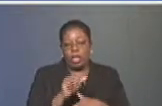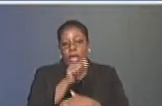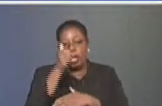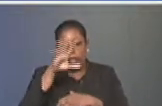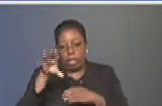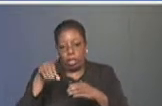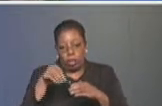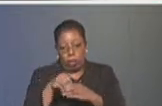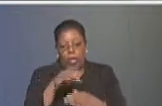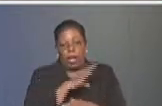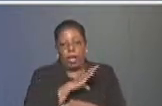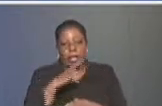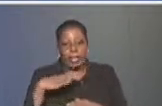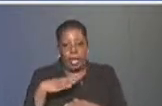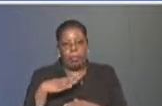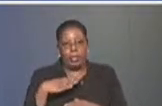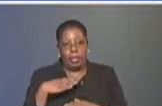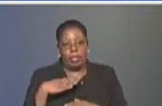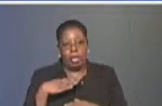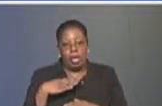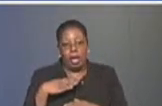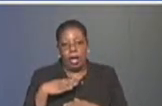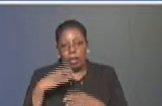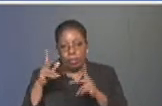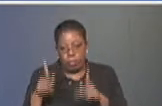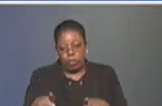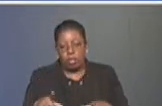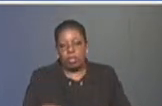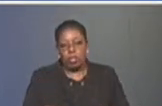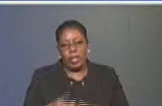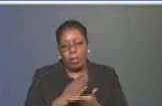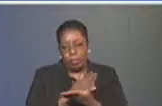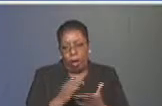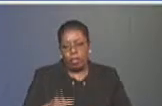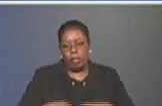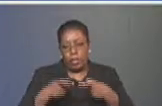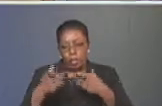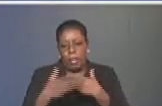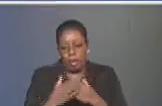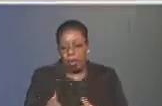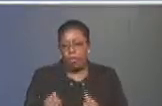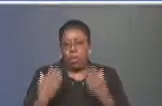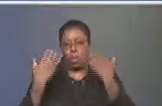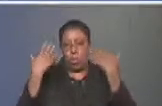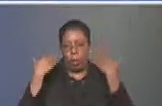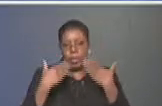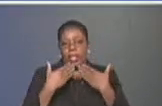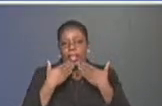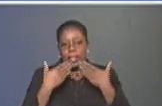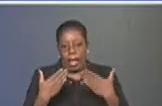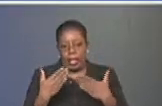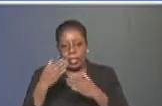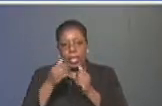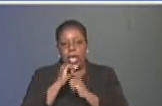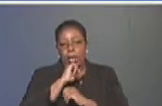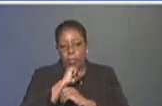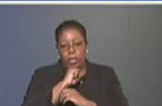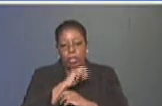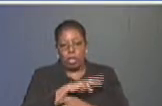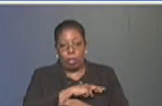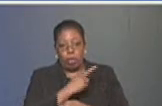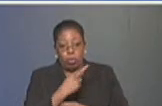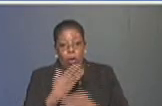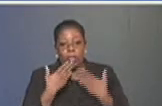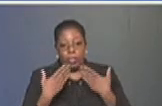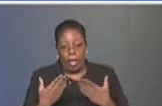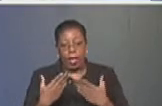her cabinet colleagues, to do their part in giving back. Overwhelmed with gratitude, Bishop Roll thanked Ramming and her